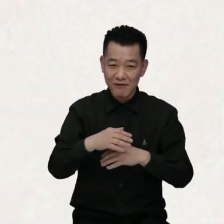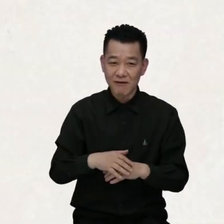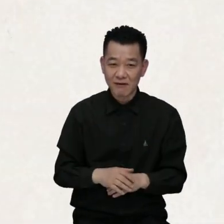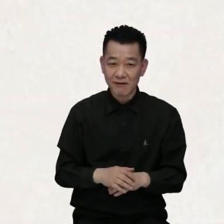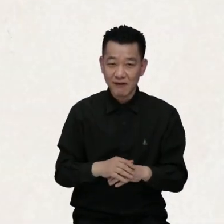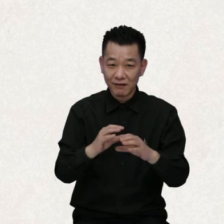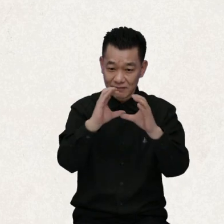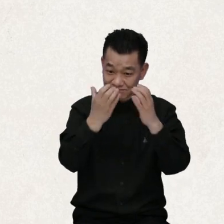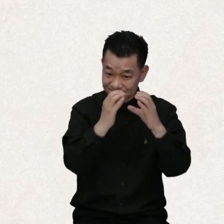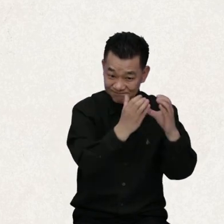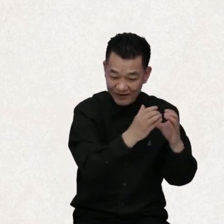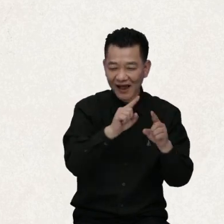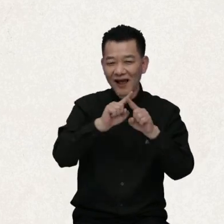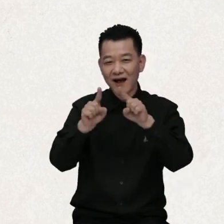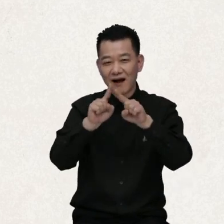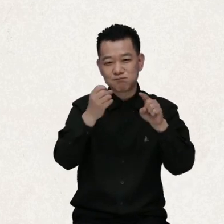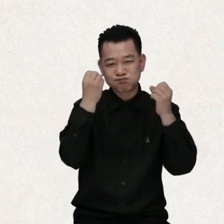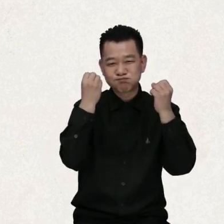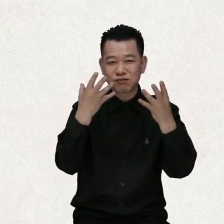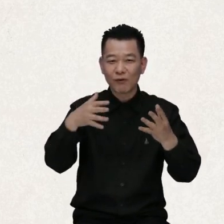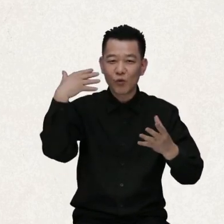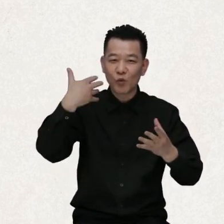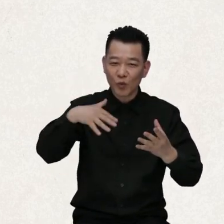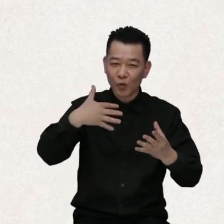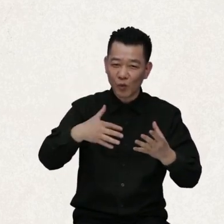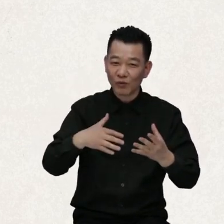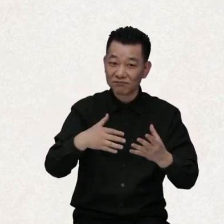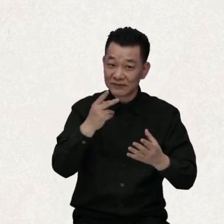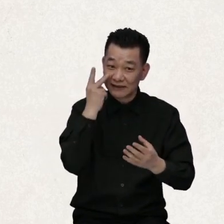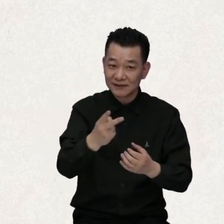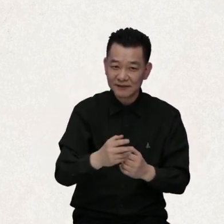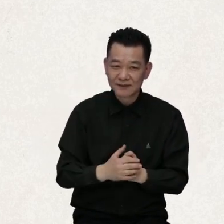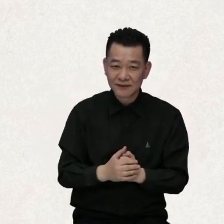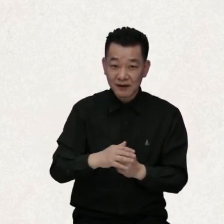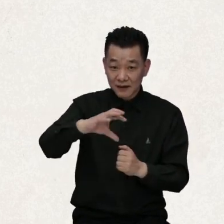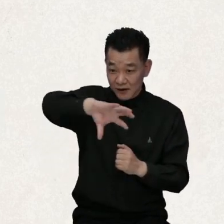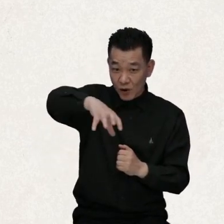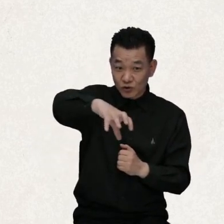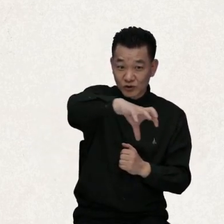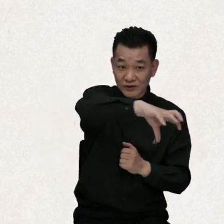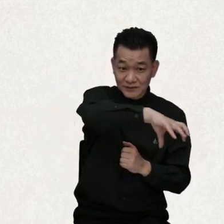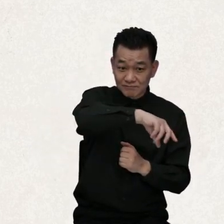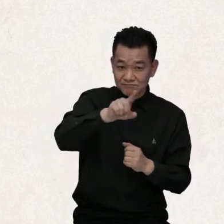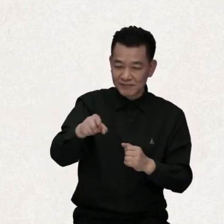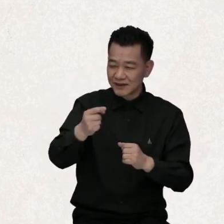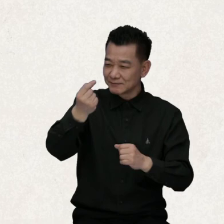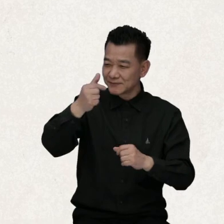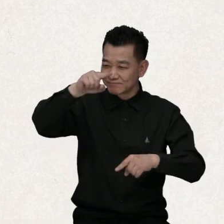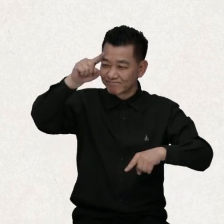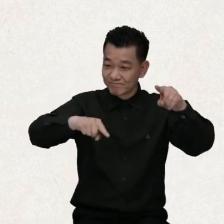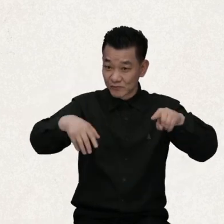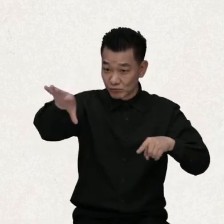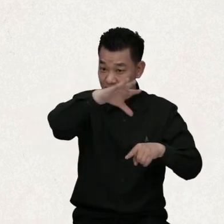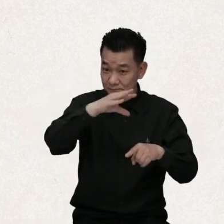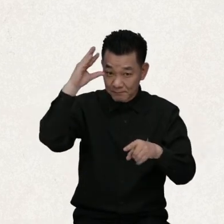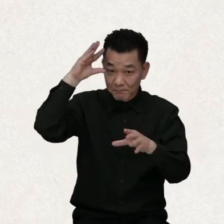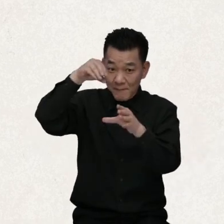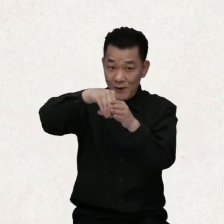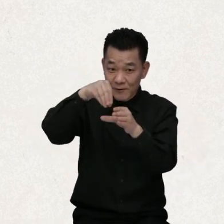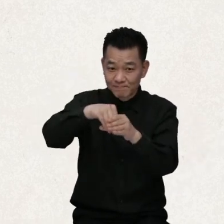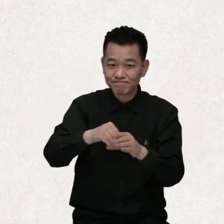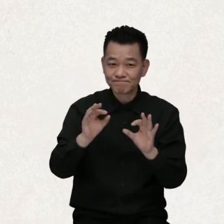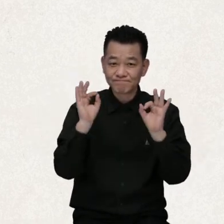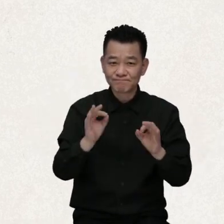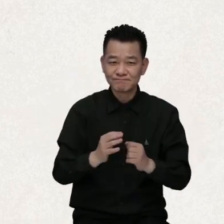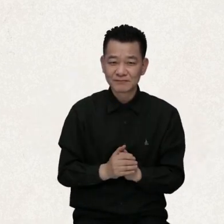Therefore, keep in mind that disabilities can be divided into various types, and that it is slightly different from country to country.